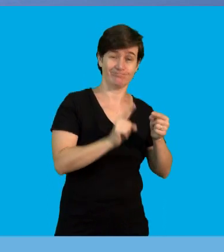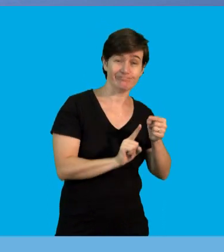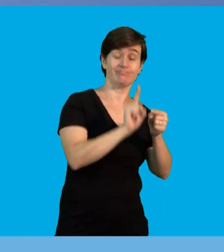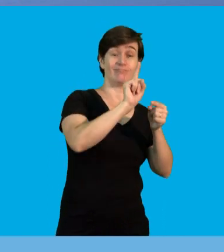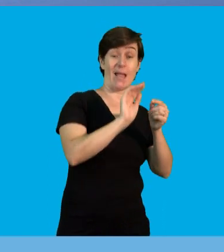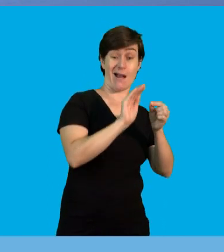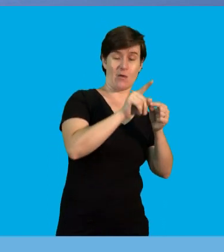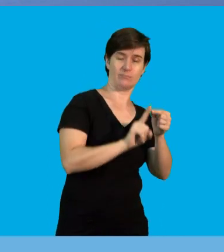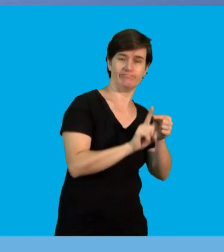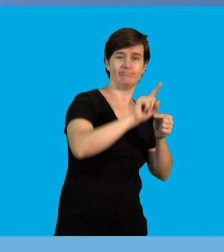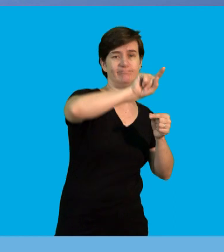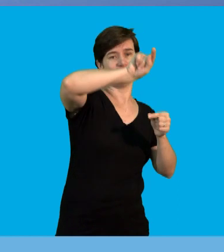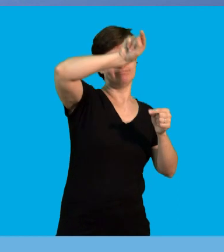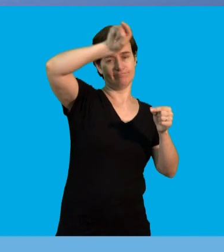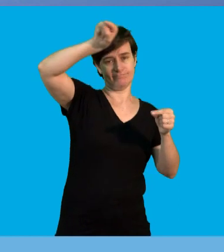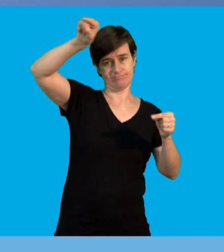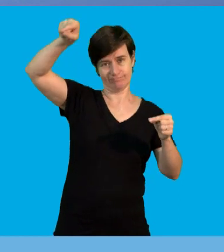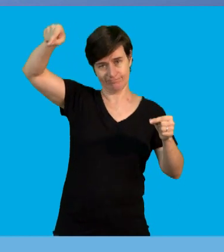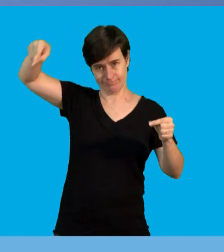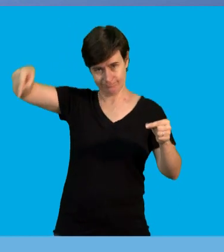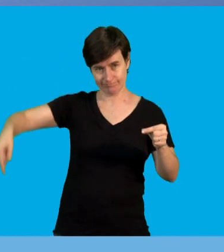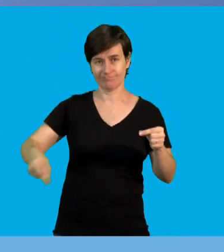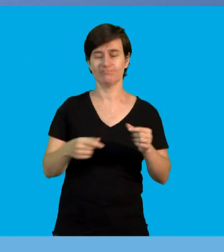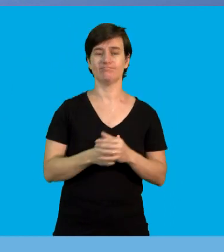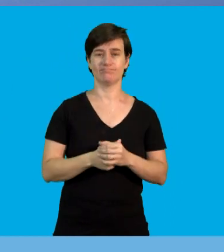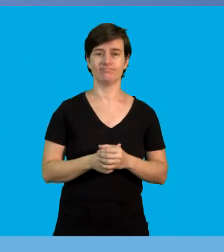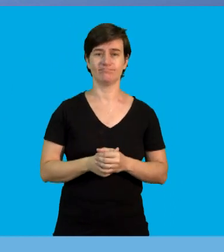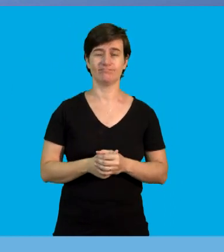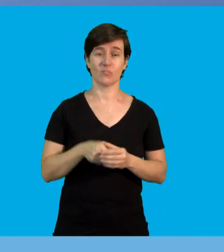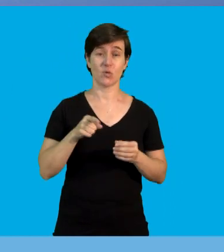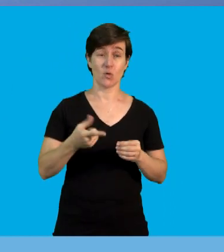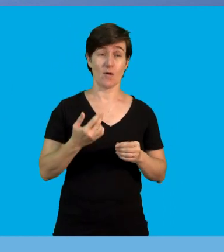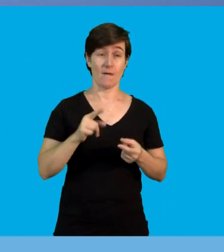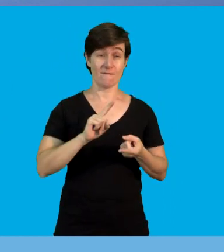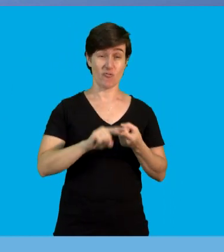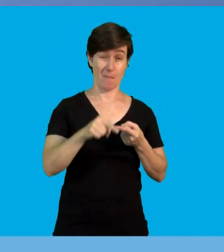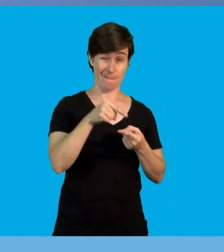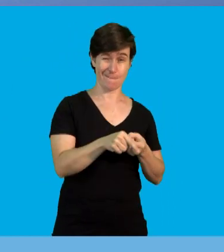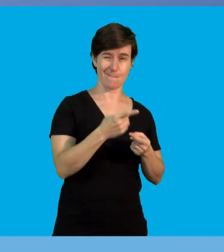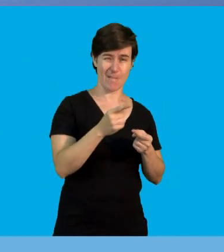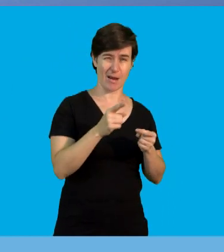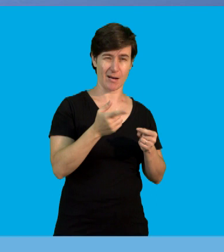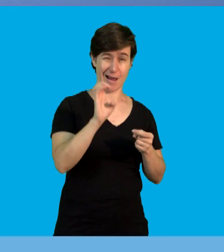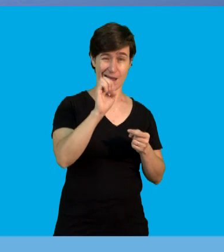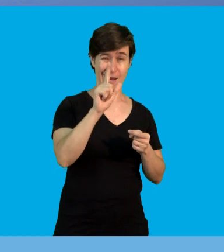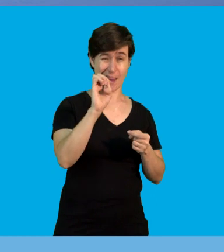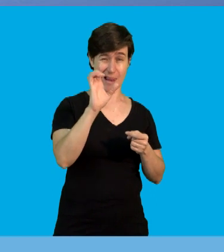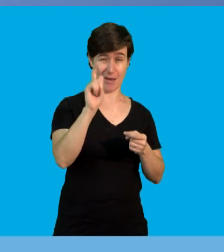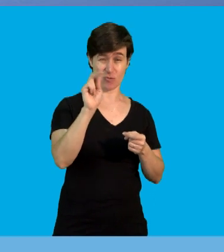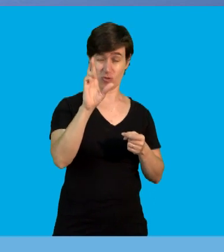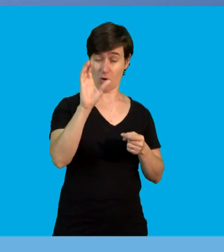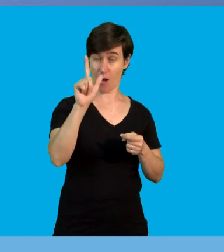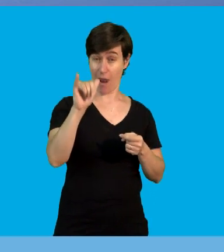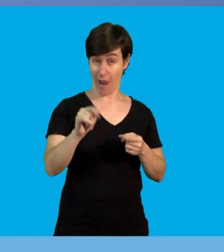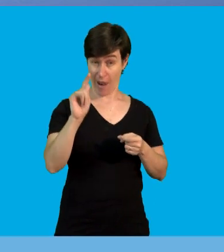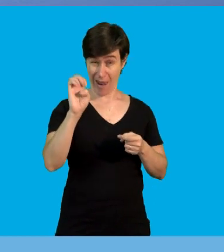the movement of the electrons through the external circuit. So the charges are going to be moving through the electrolyte, and those electrons are going to be